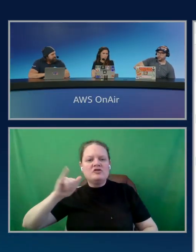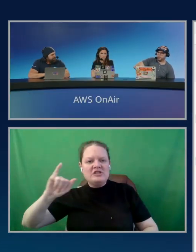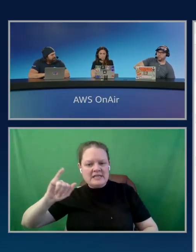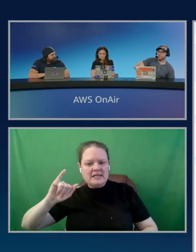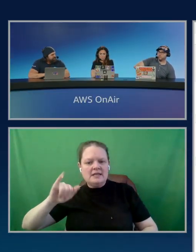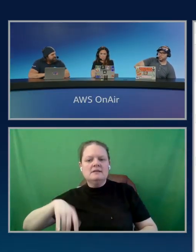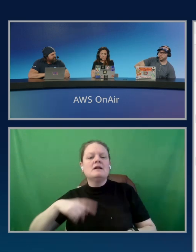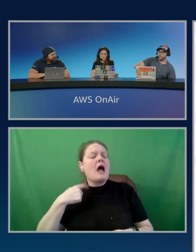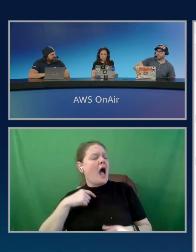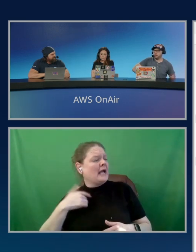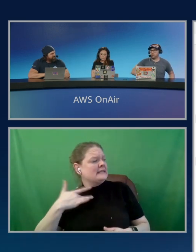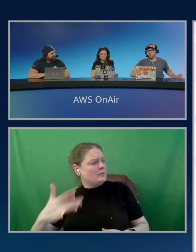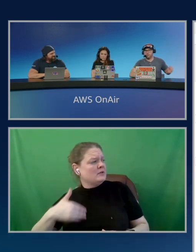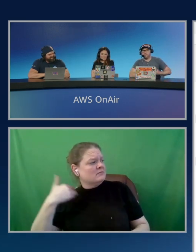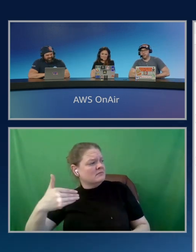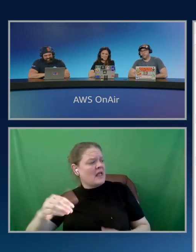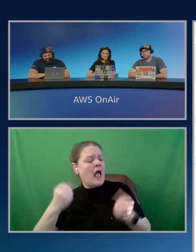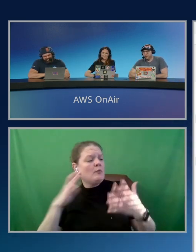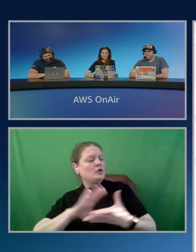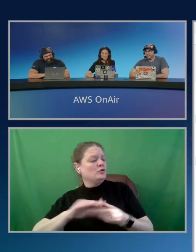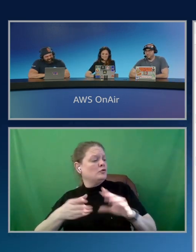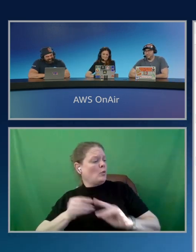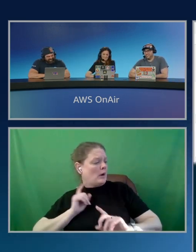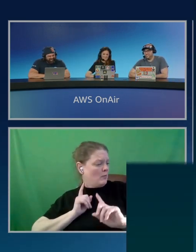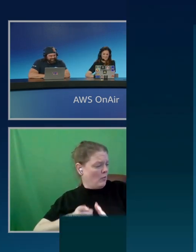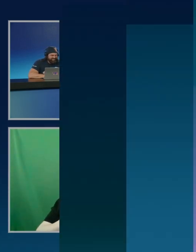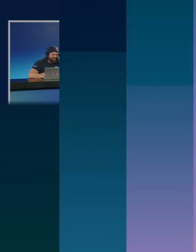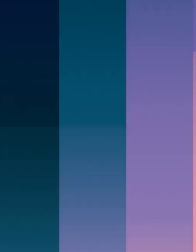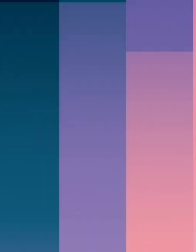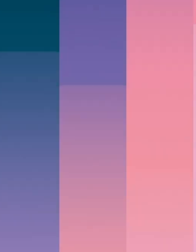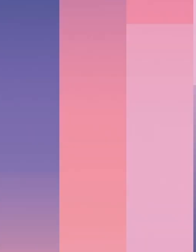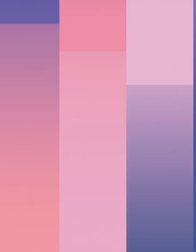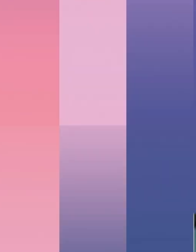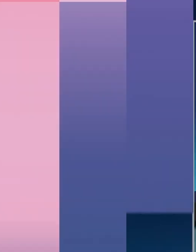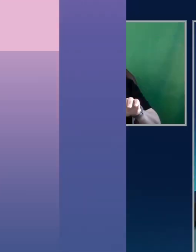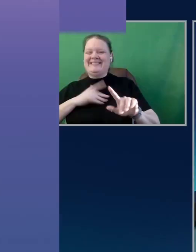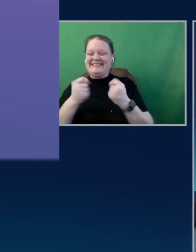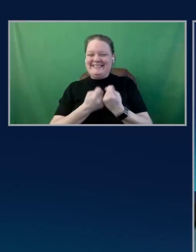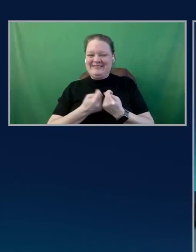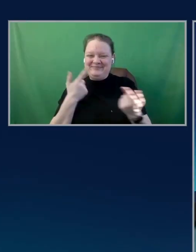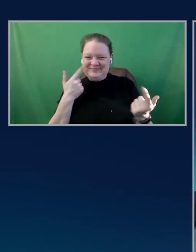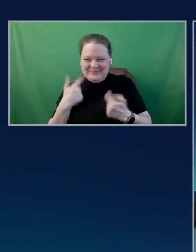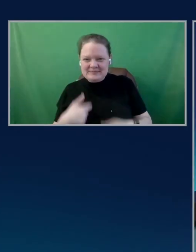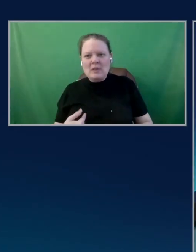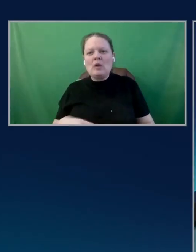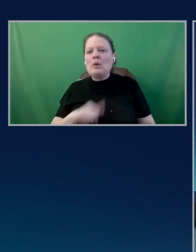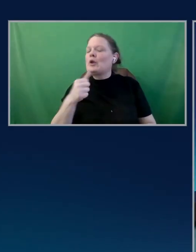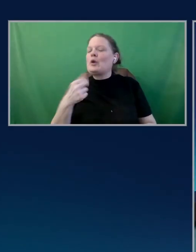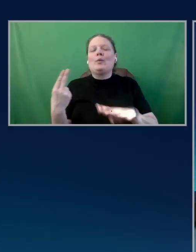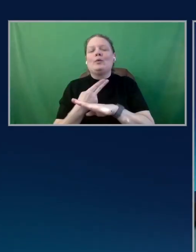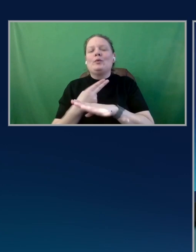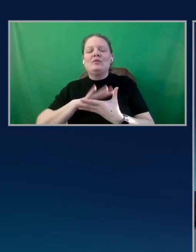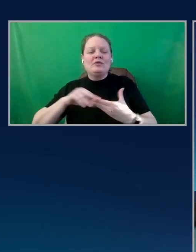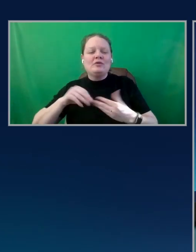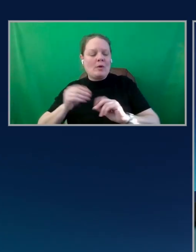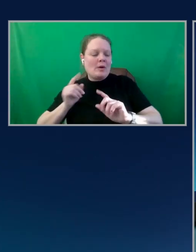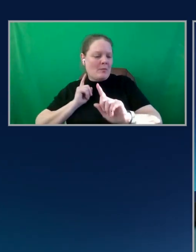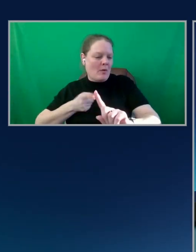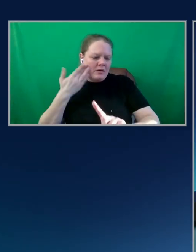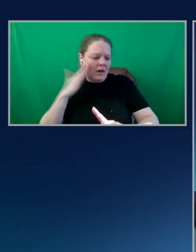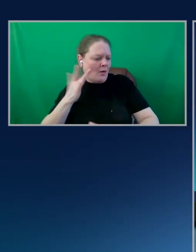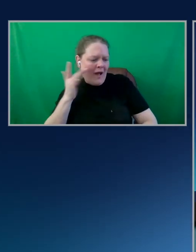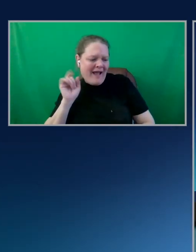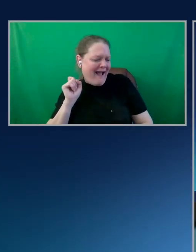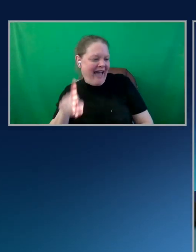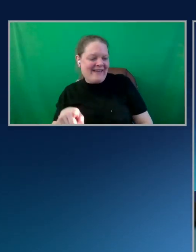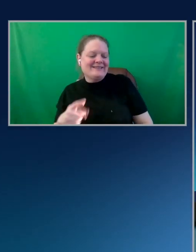many story points do I get when talking with my team, actually. But we don't use story points, so I don't know why I ask it. It's just kind of a